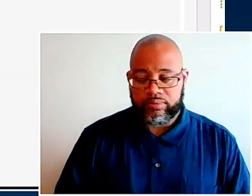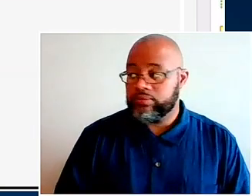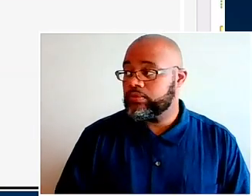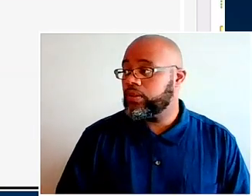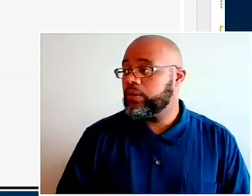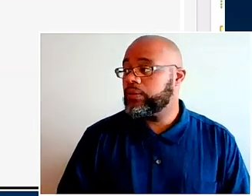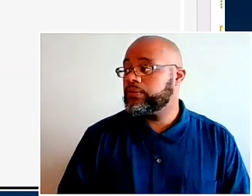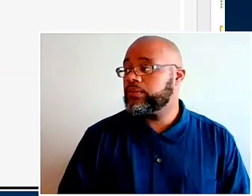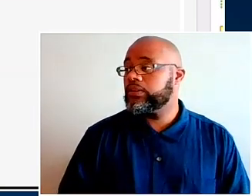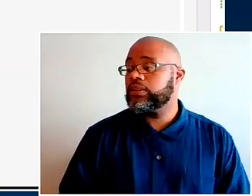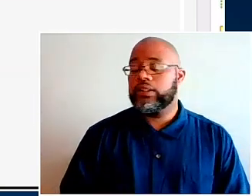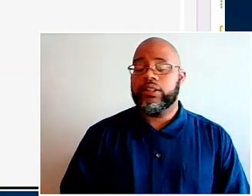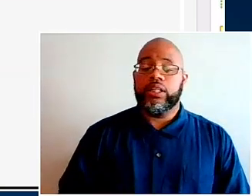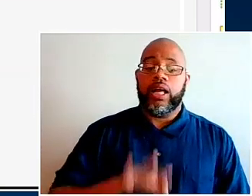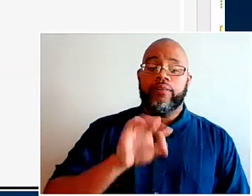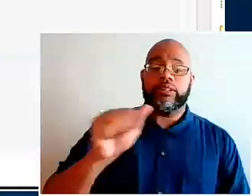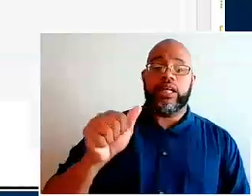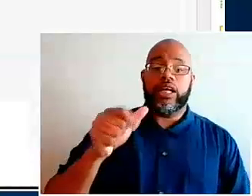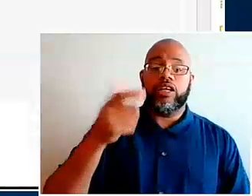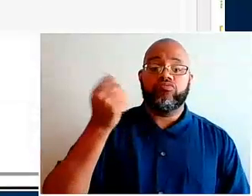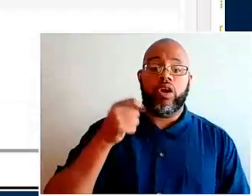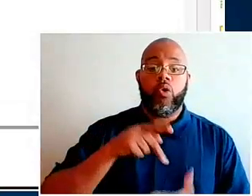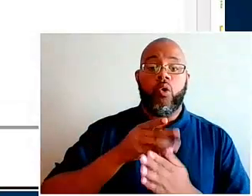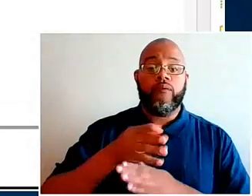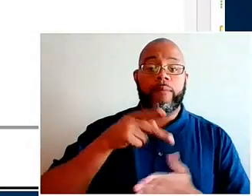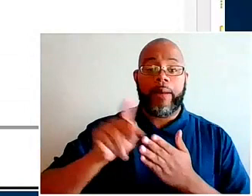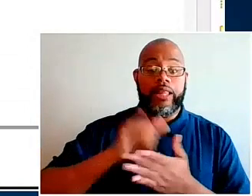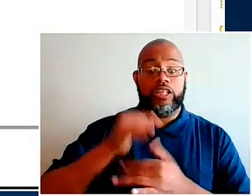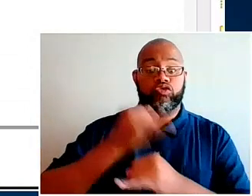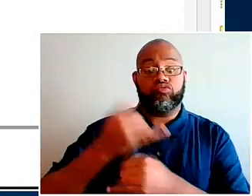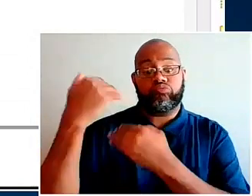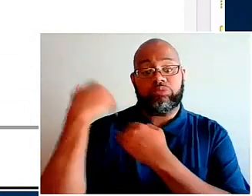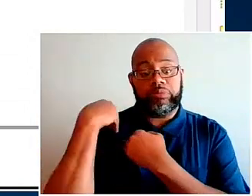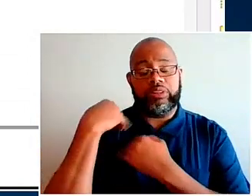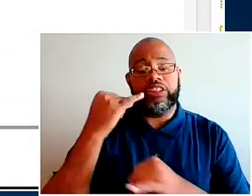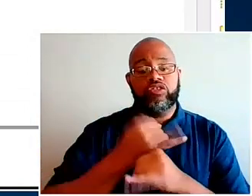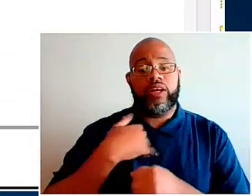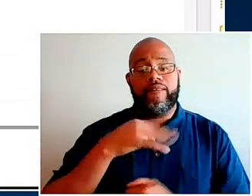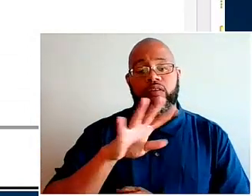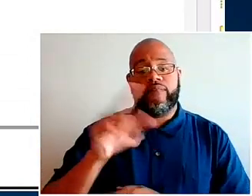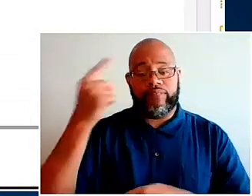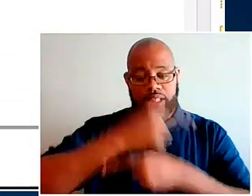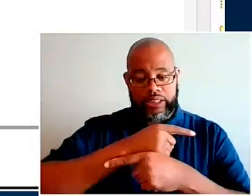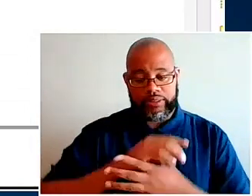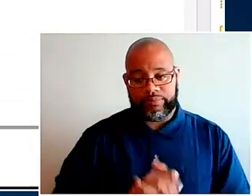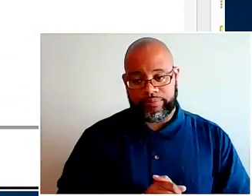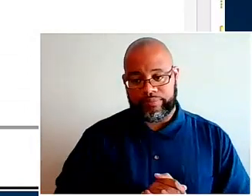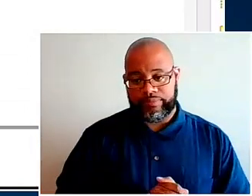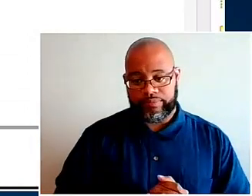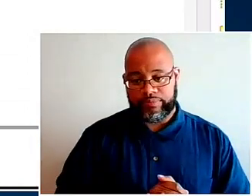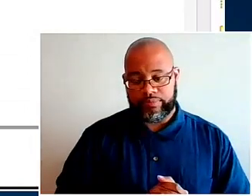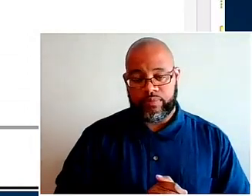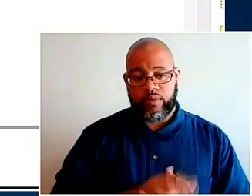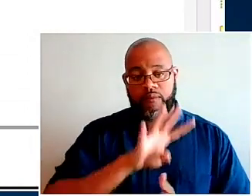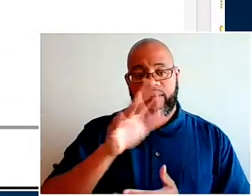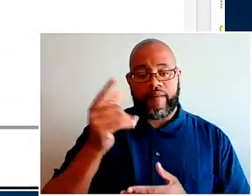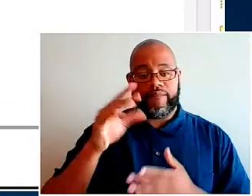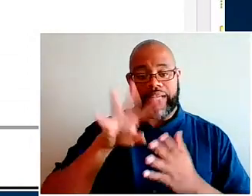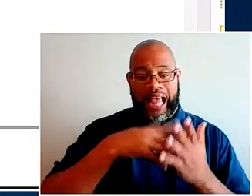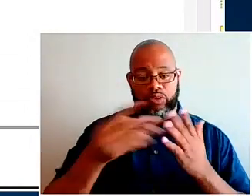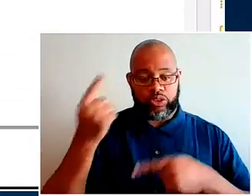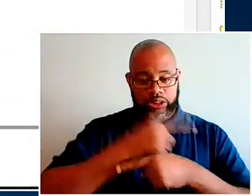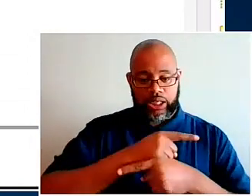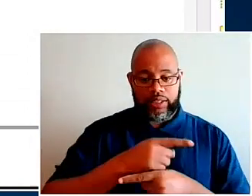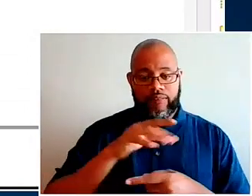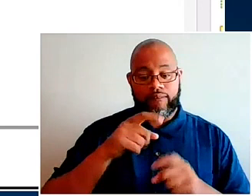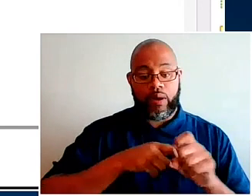For FSA grant overpayments for which the institution is responsible, institutions have 45 days, 45 calendar days from the date of